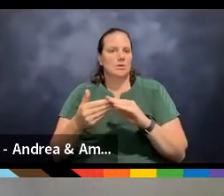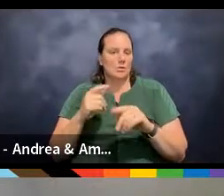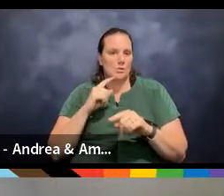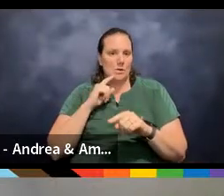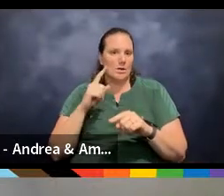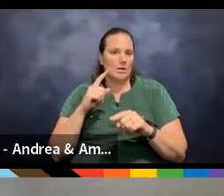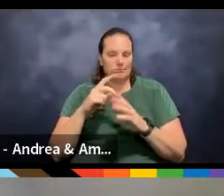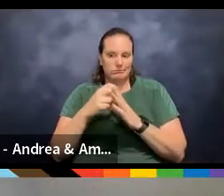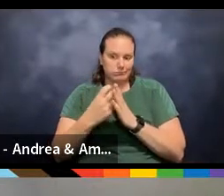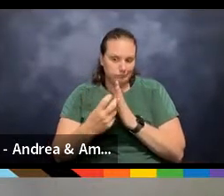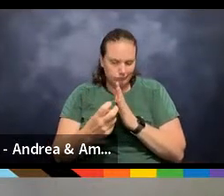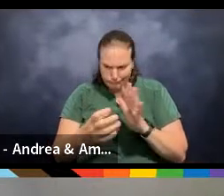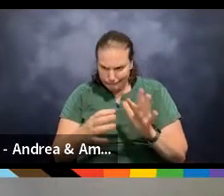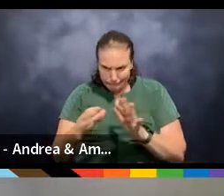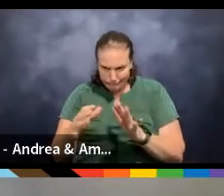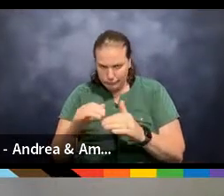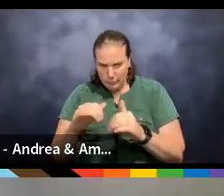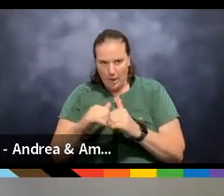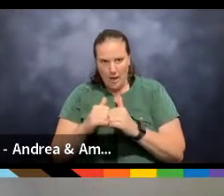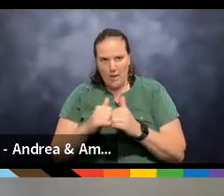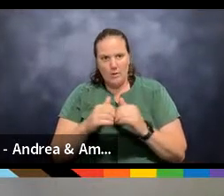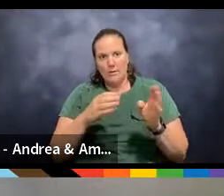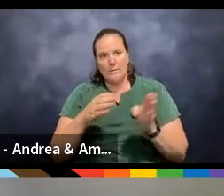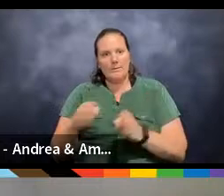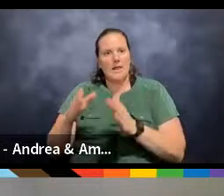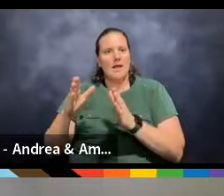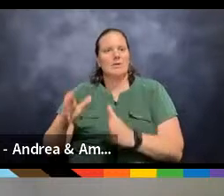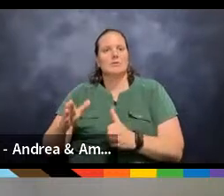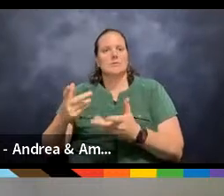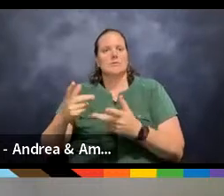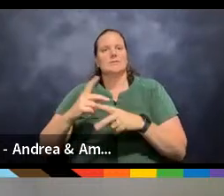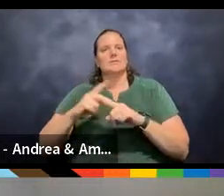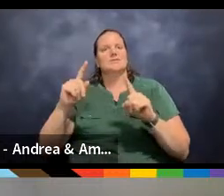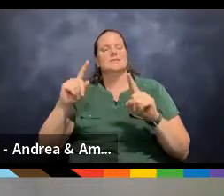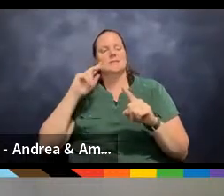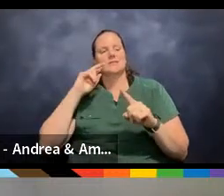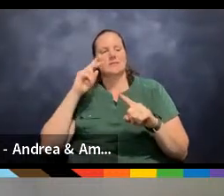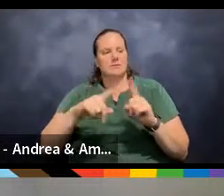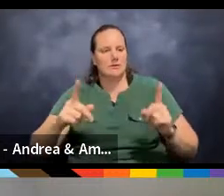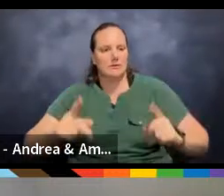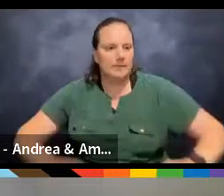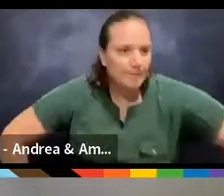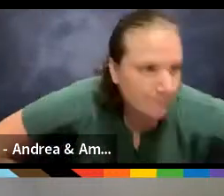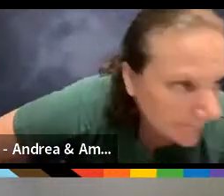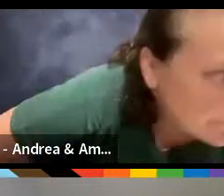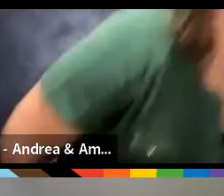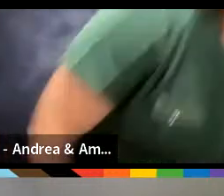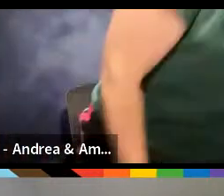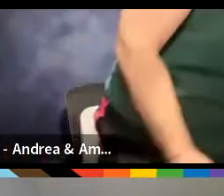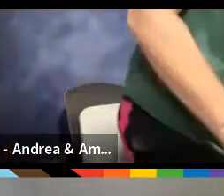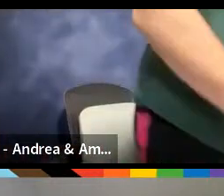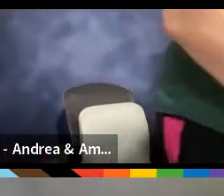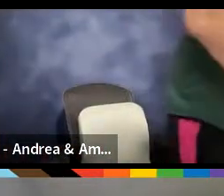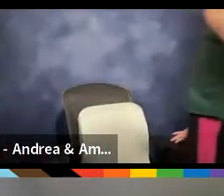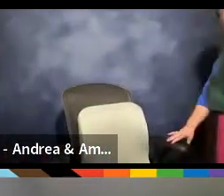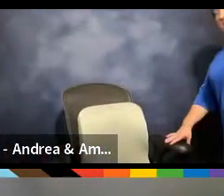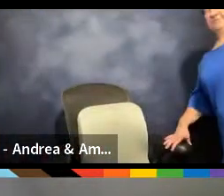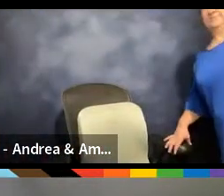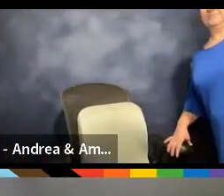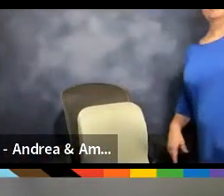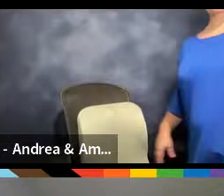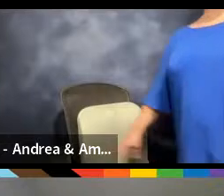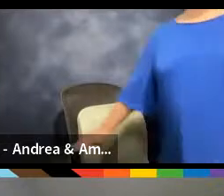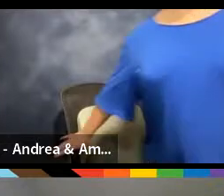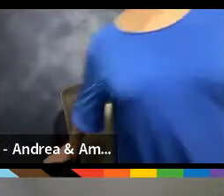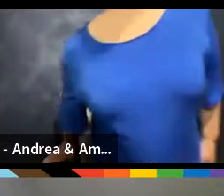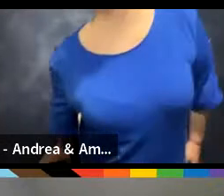dig in a way that planners might just see differently. So I think having this group get this